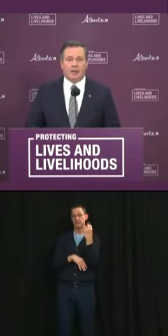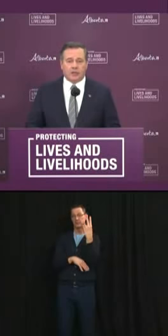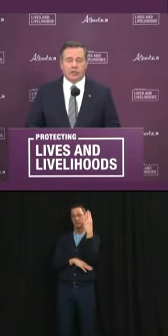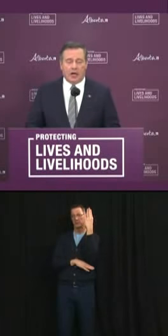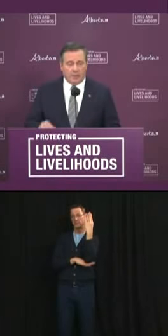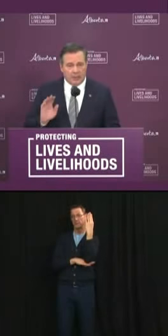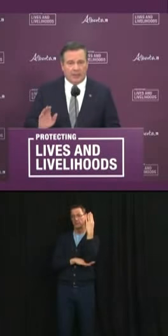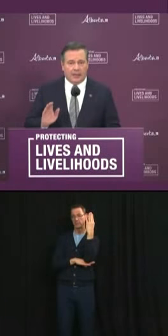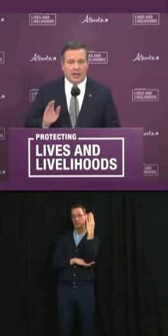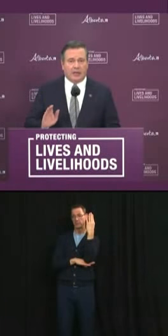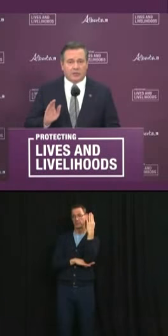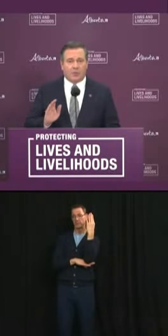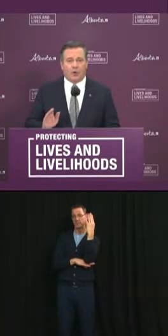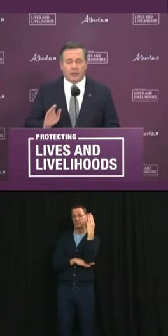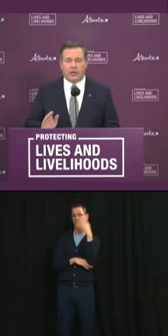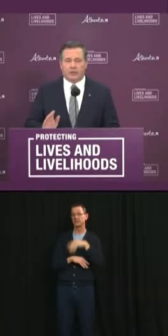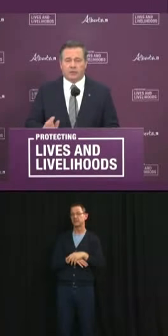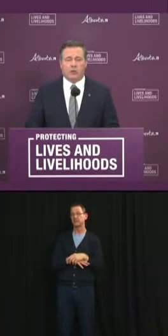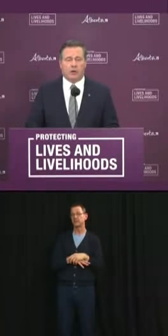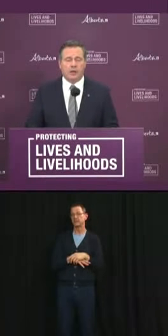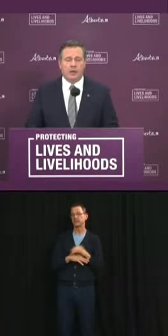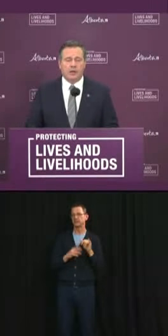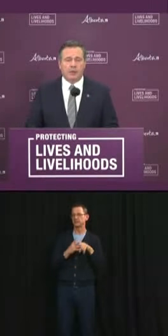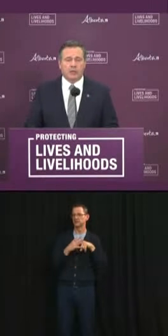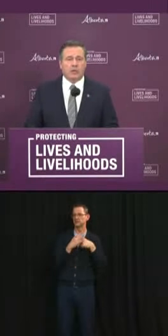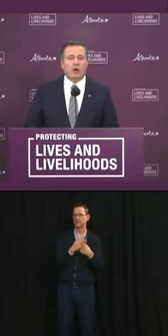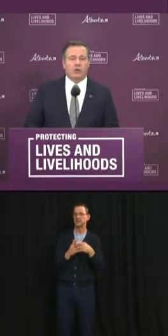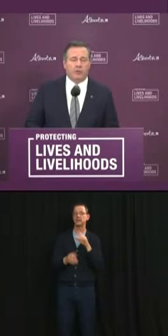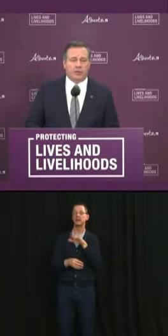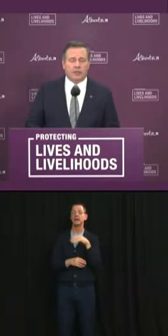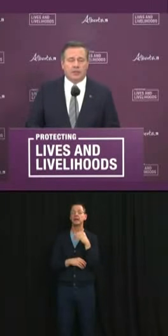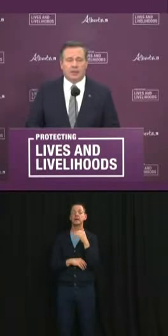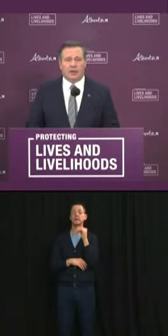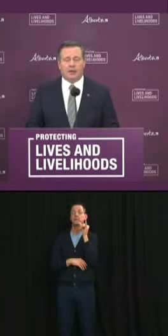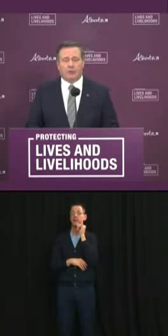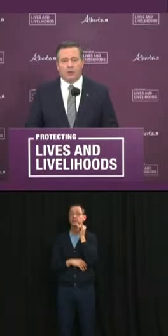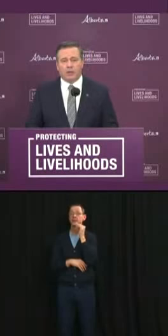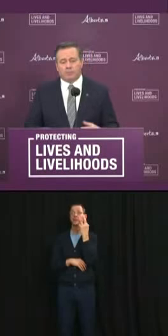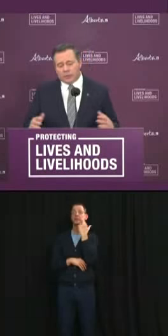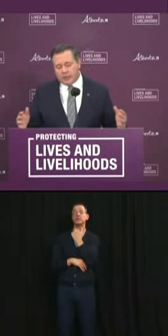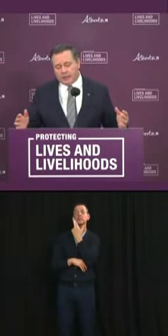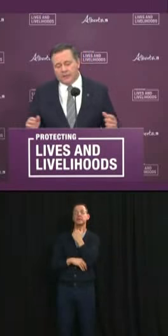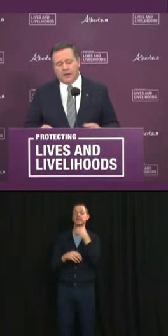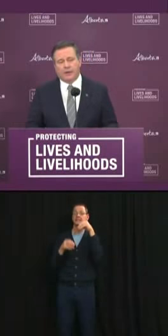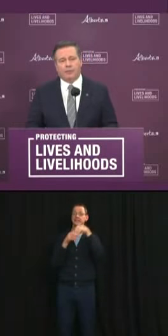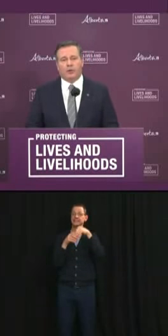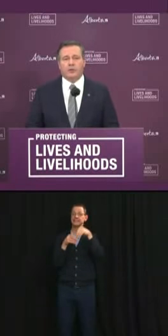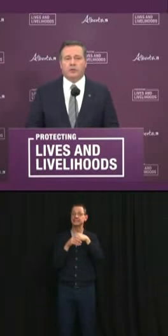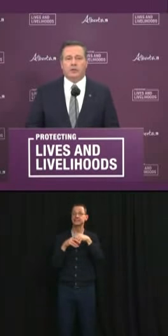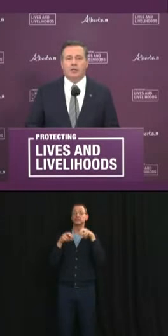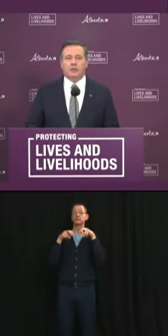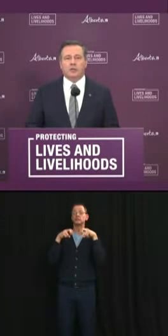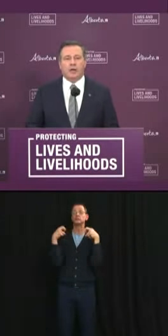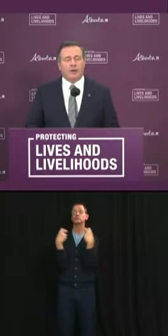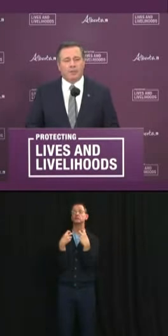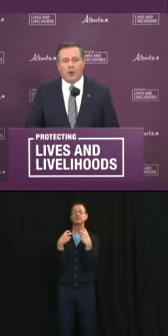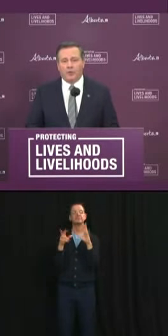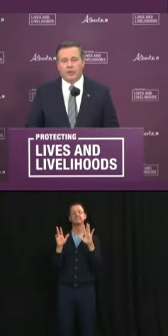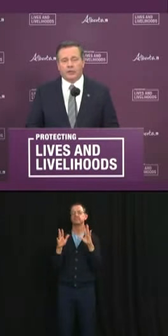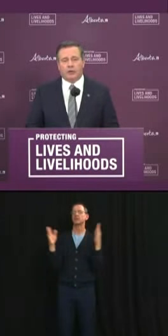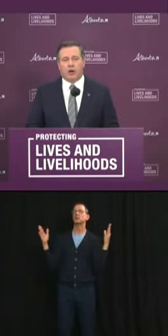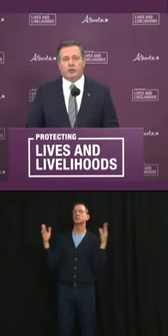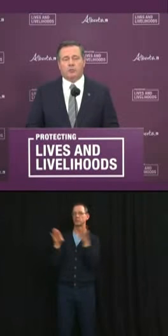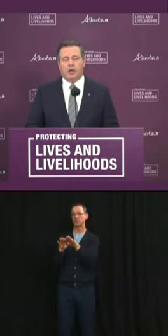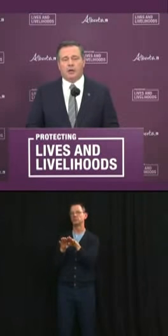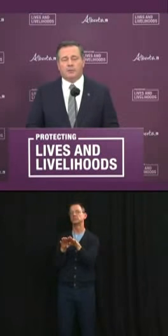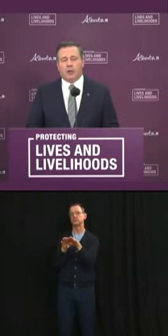at this time, and that is important to underscore because we know that we see a growing percentage of Albertans who just given up on